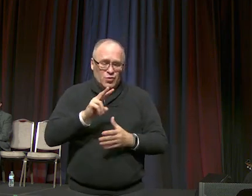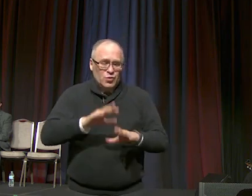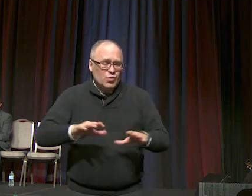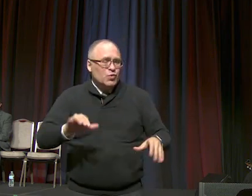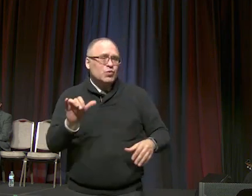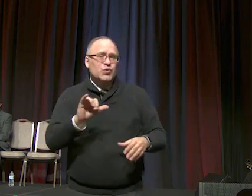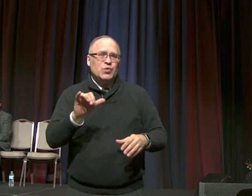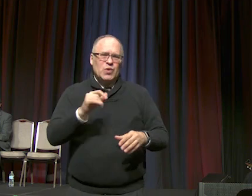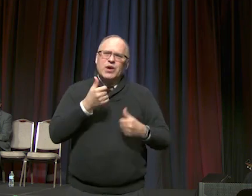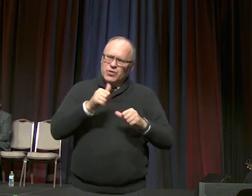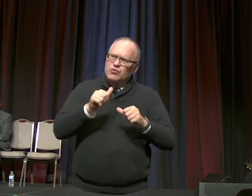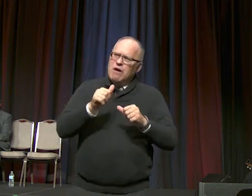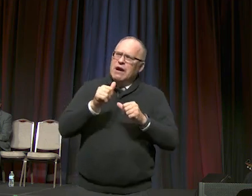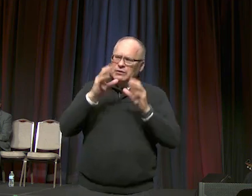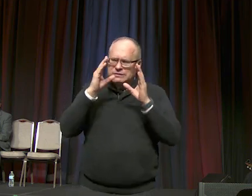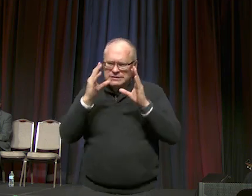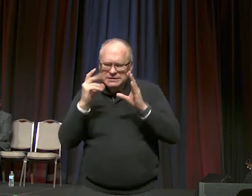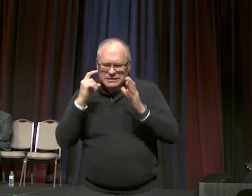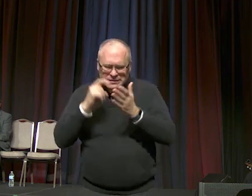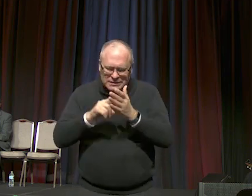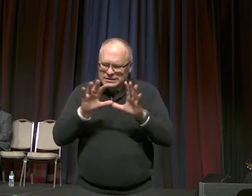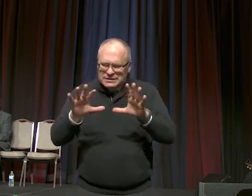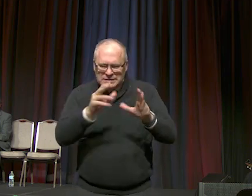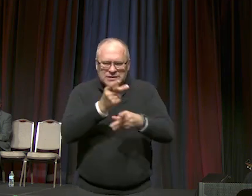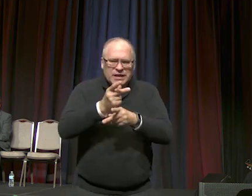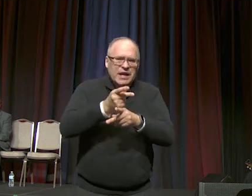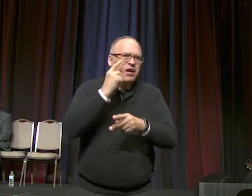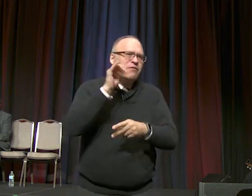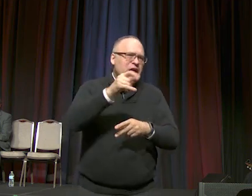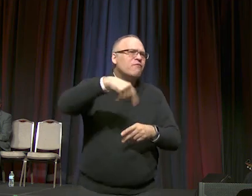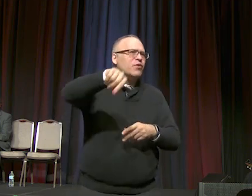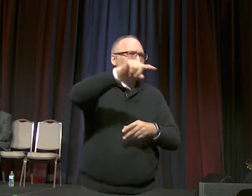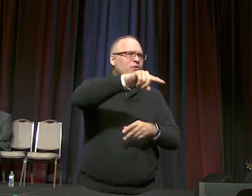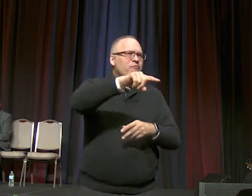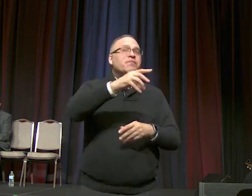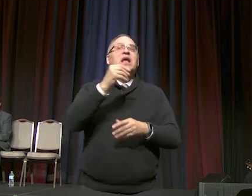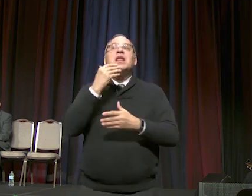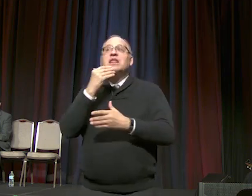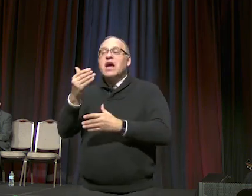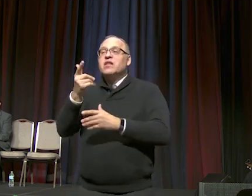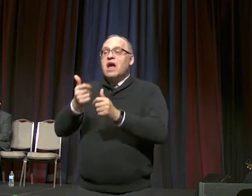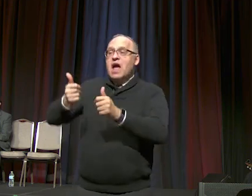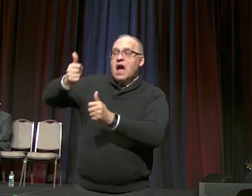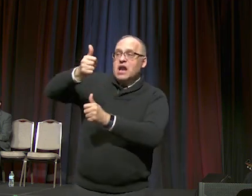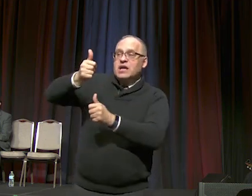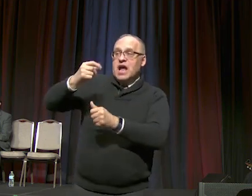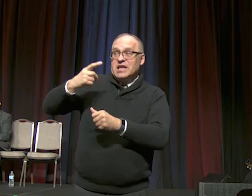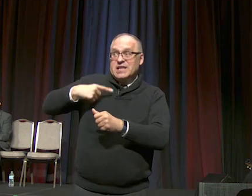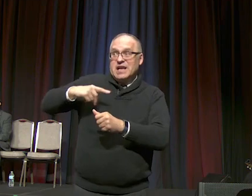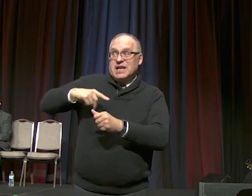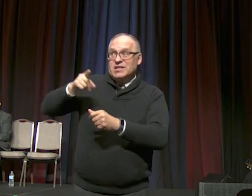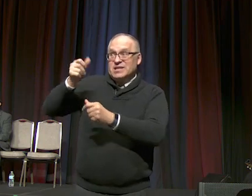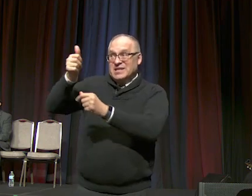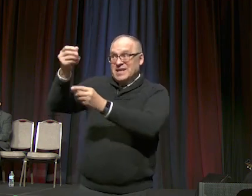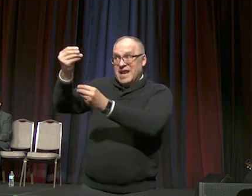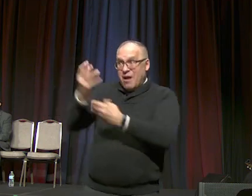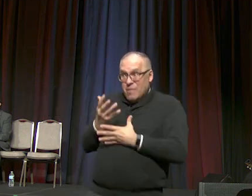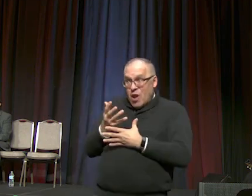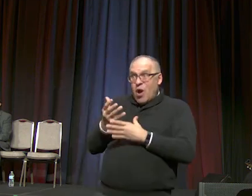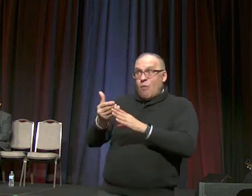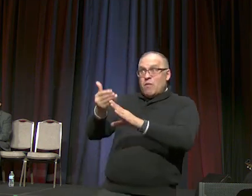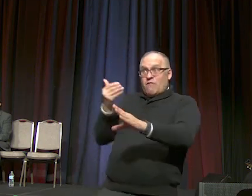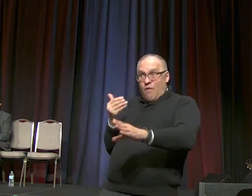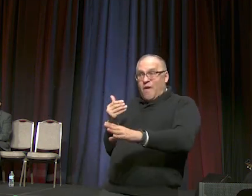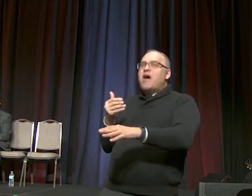as best as I can, and I appreciate you letting me know. And I also appreciate the heads of delegations that let me know ahead of time as well so we